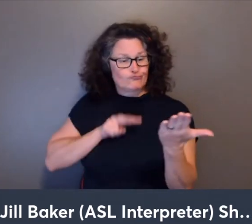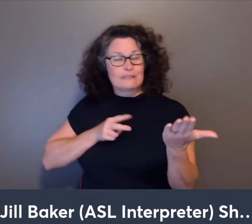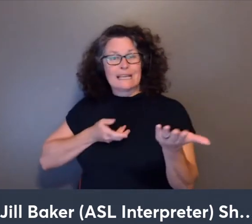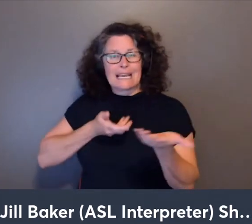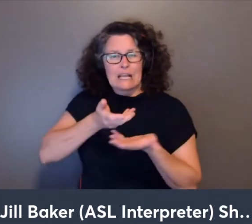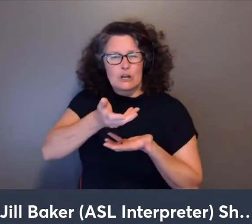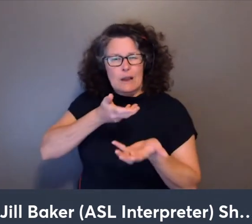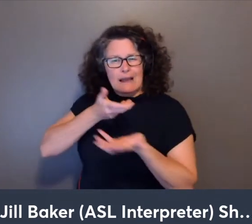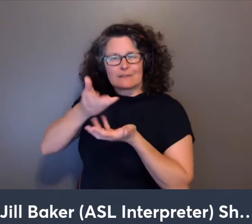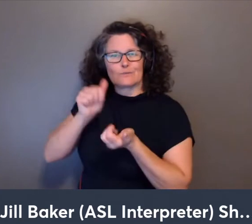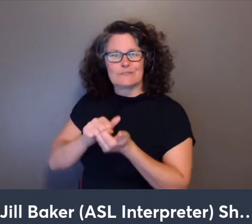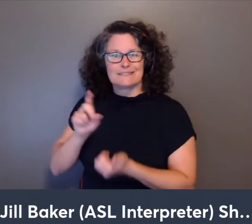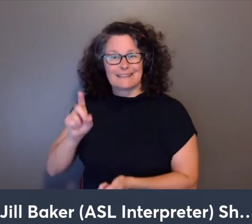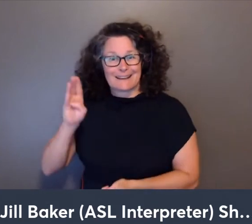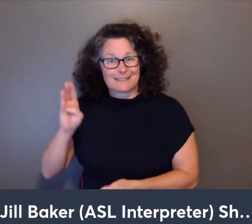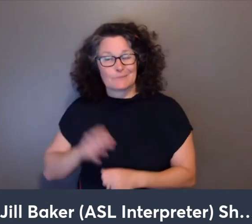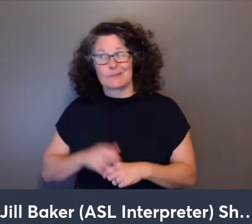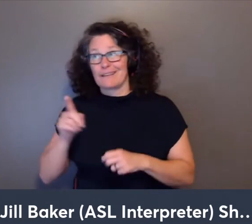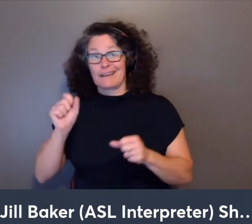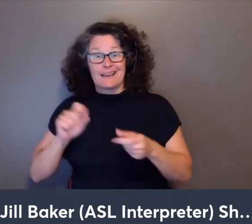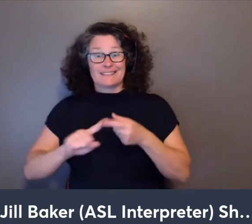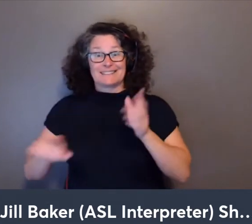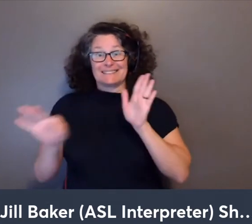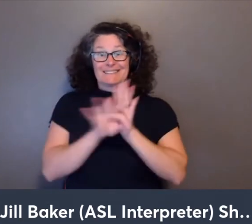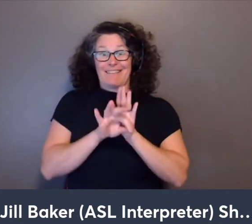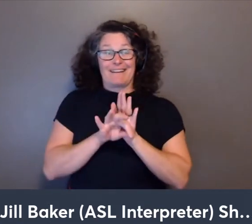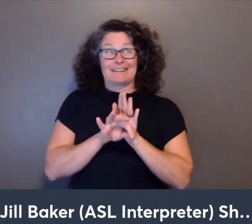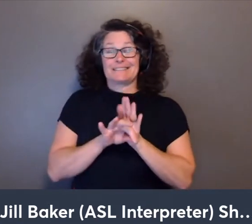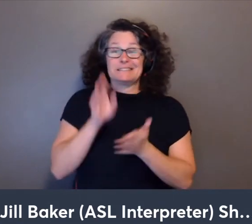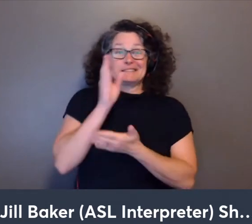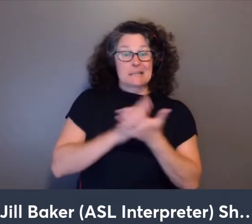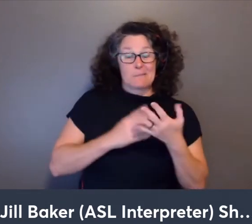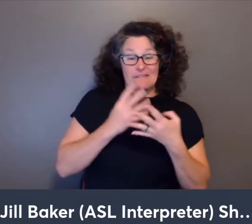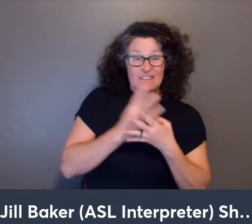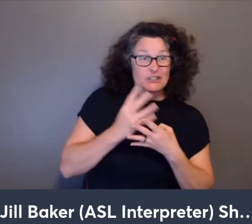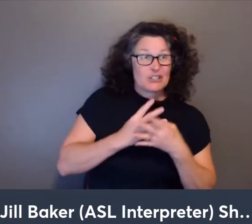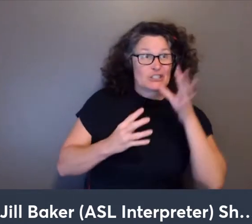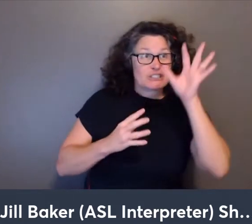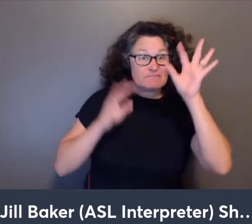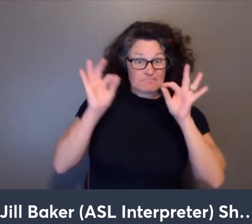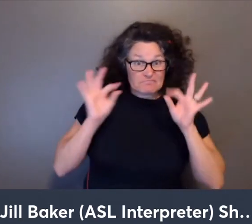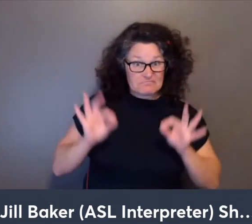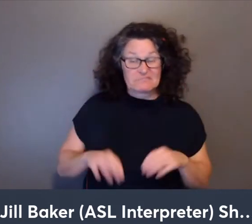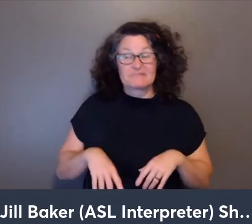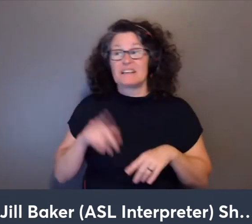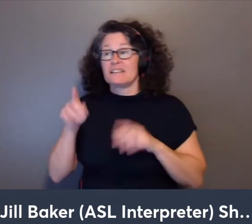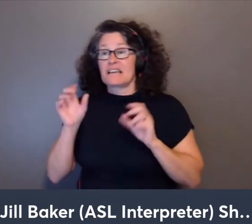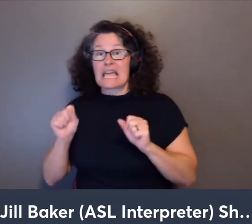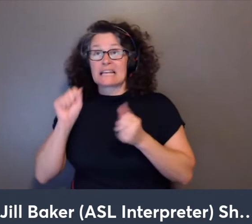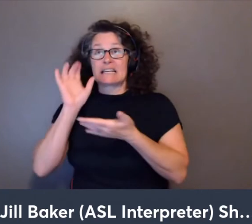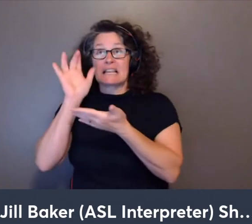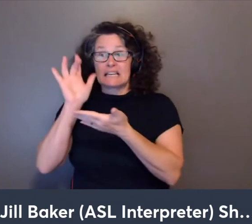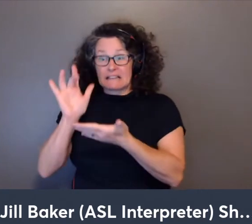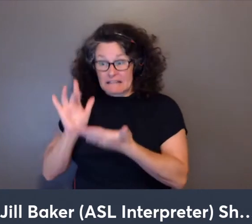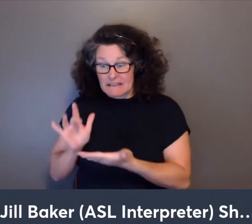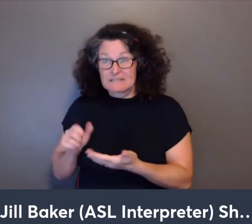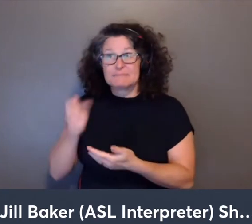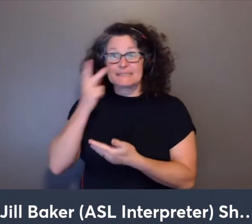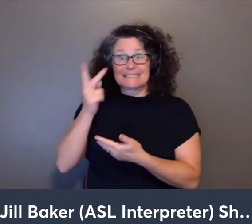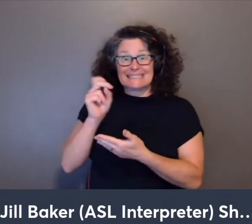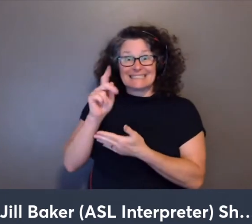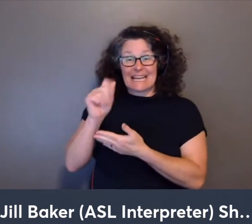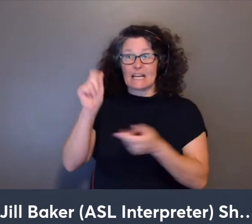with those dashboard. They can select some filters on their dashboard. They can just click and then see data